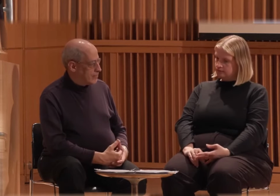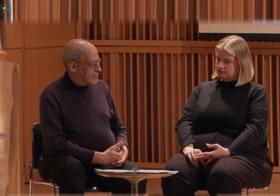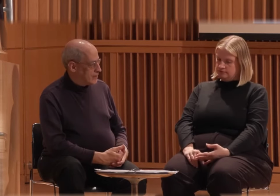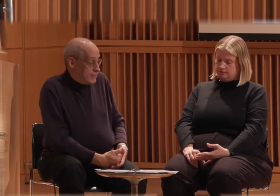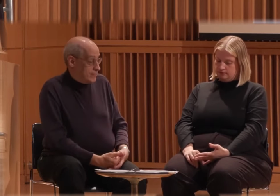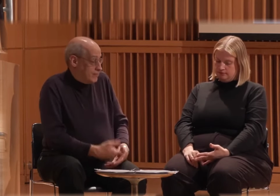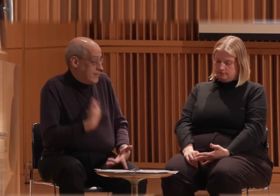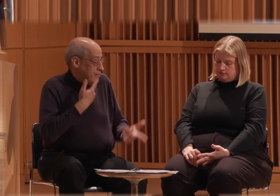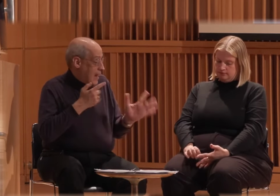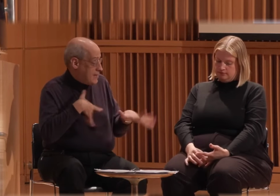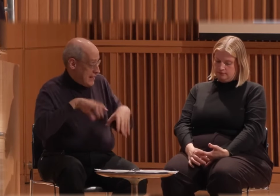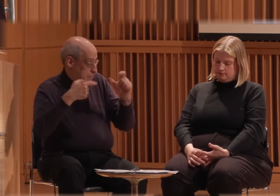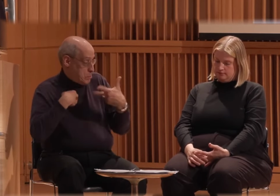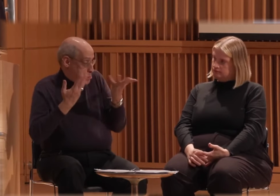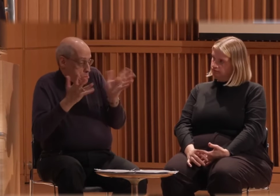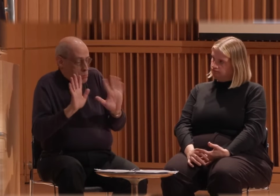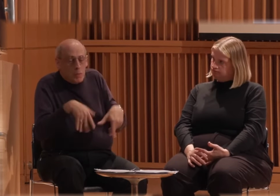Oh yeah, I'll go for it.